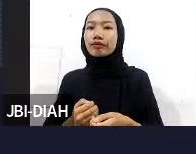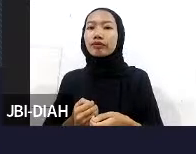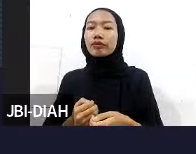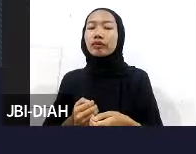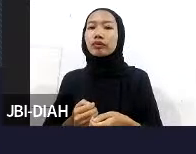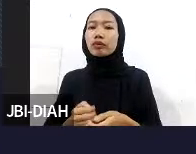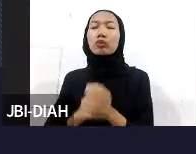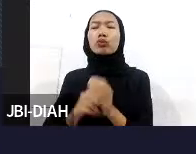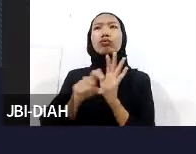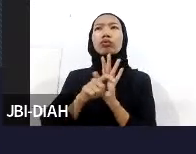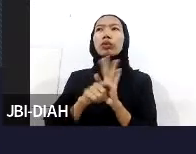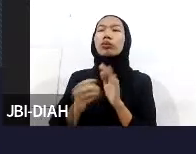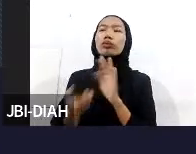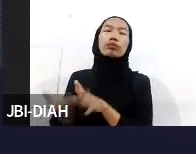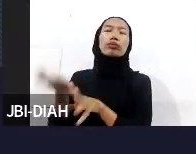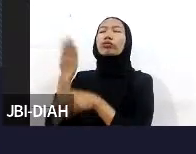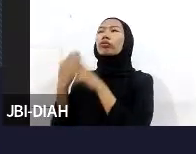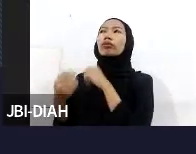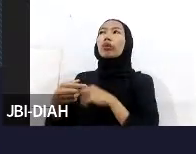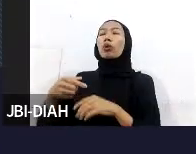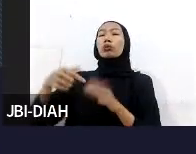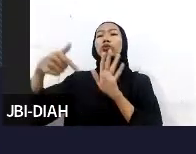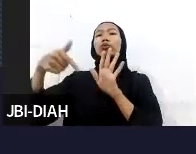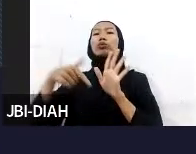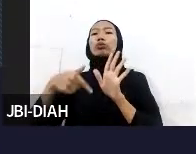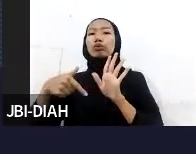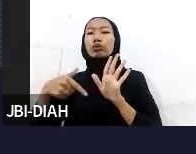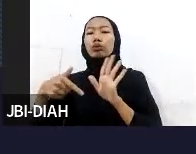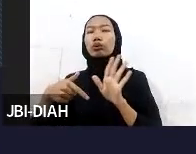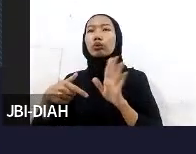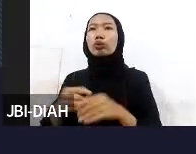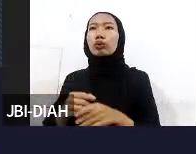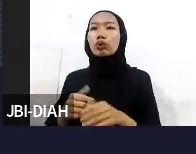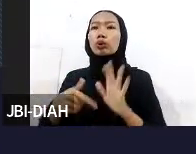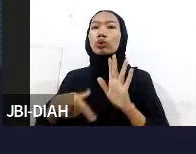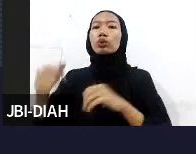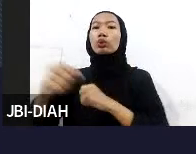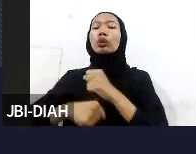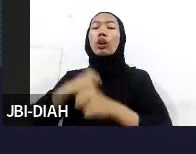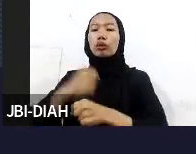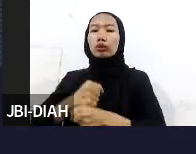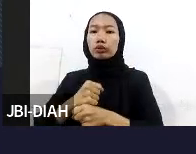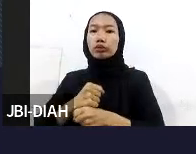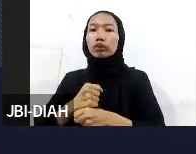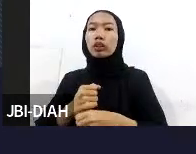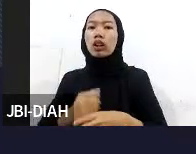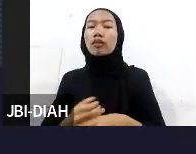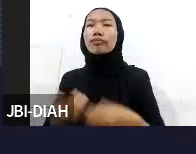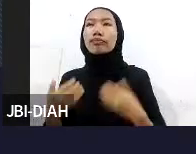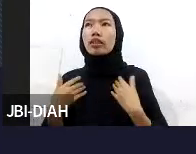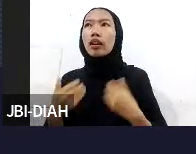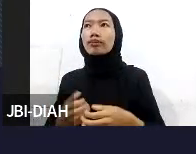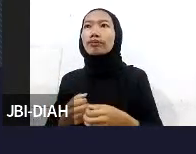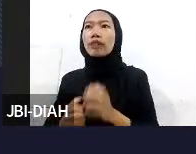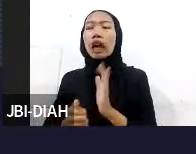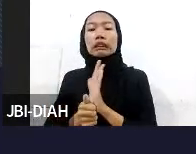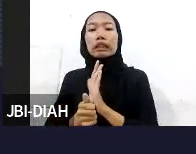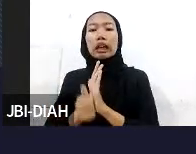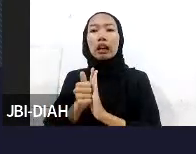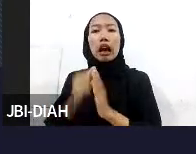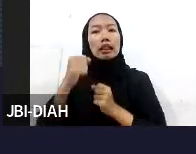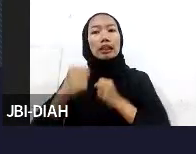Our peer movement was developed out of the need to ensure people